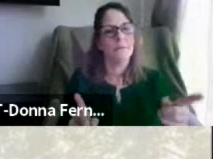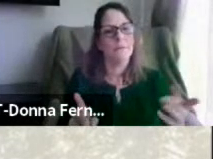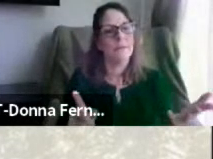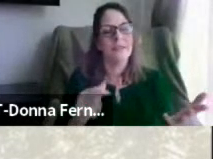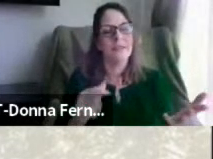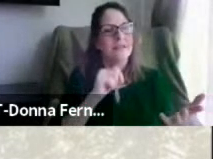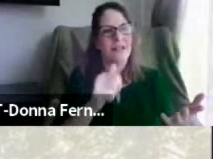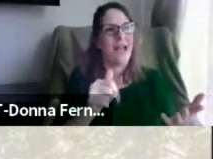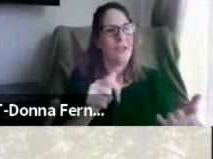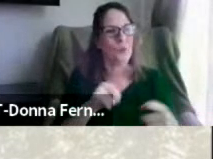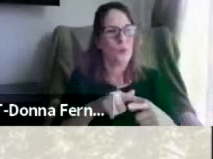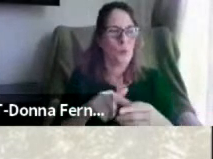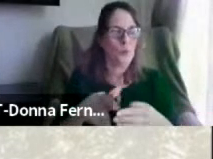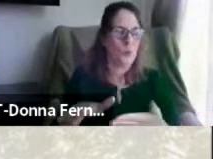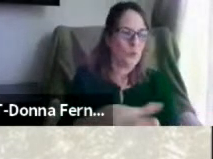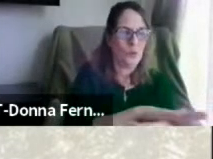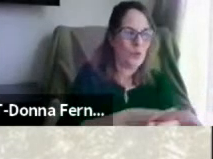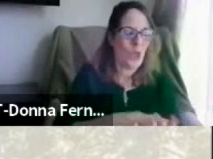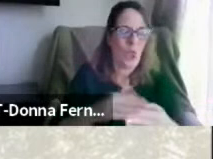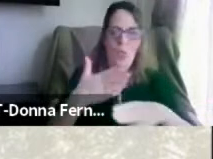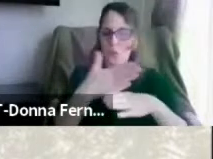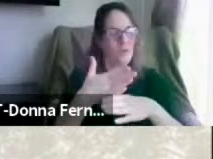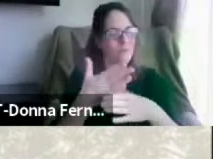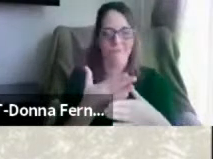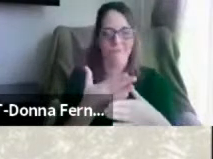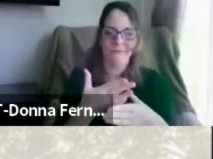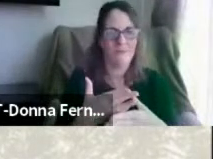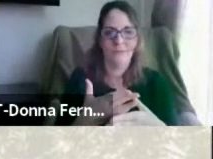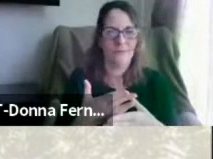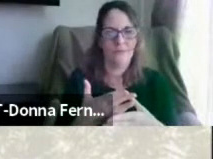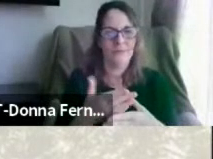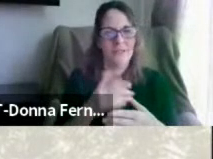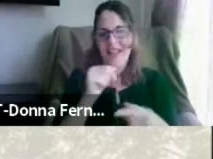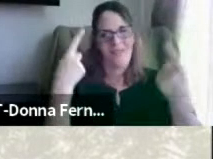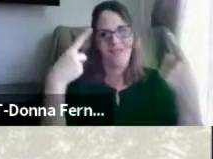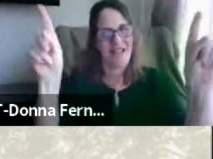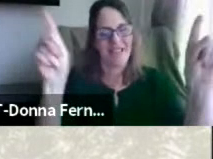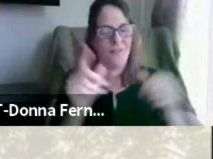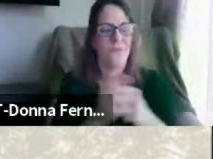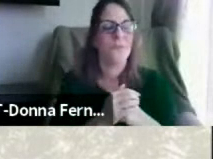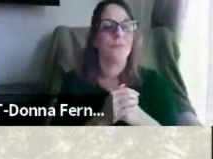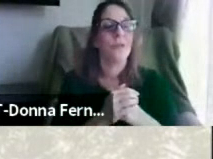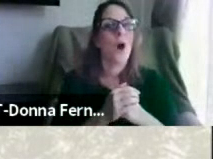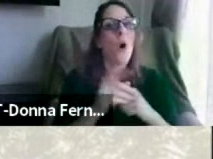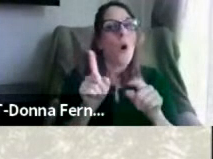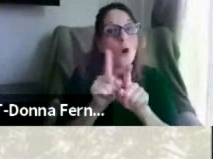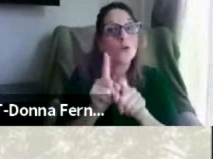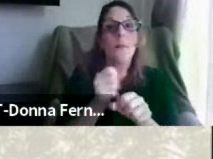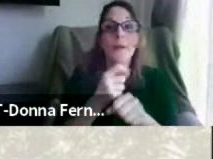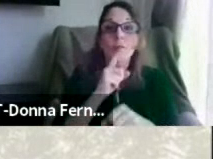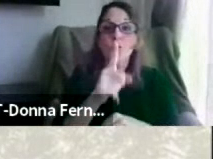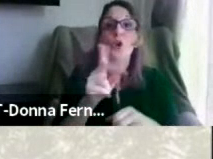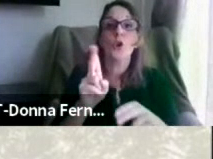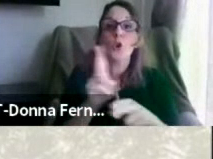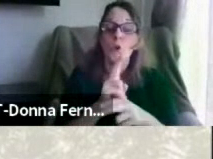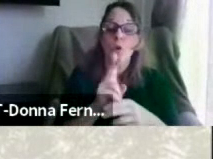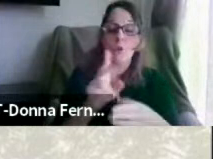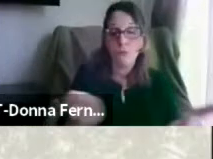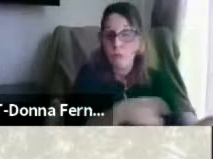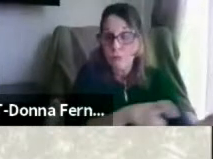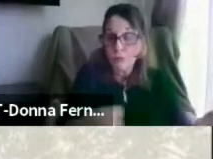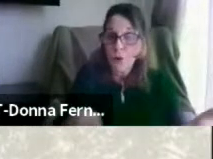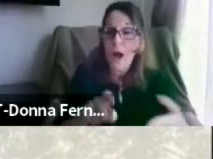to sanitize the wood or the ground cover. Also, ensure that if you are using disinfectant on any of